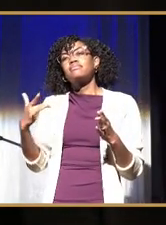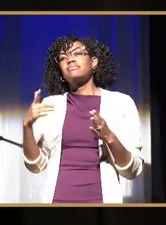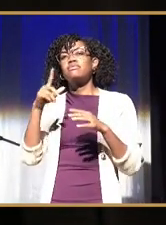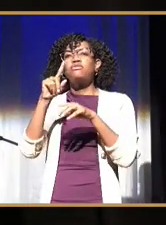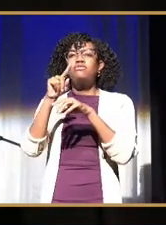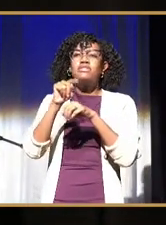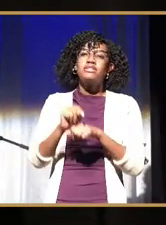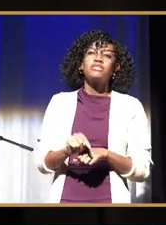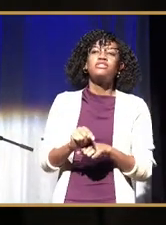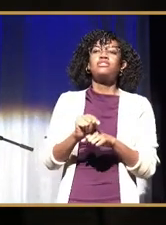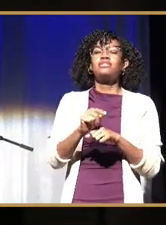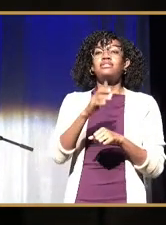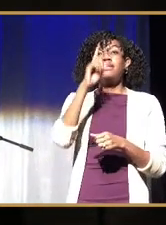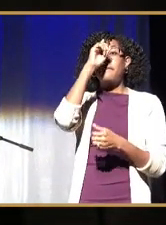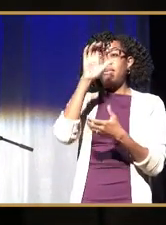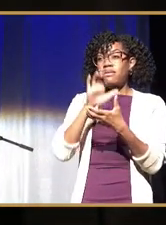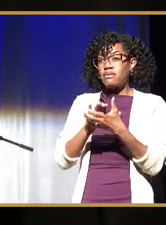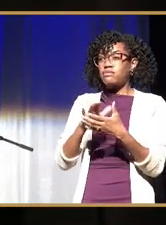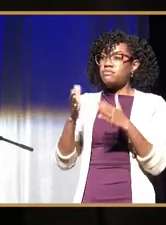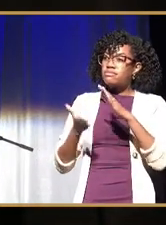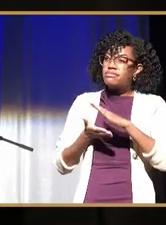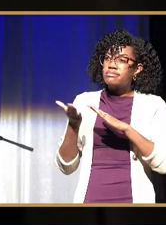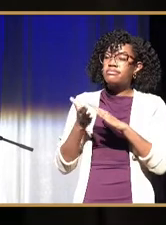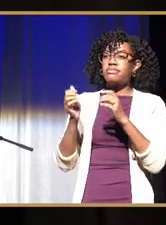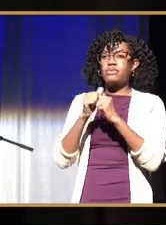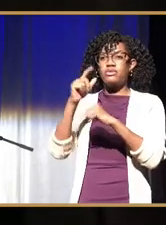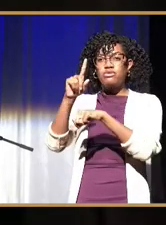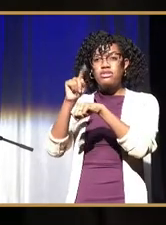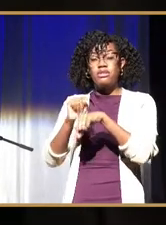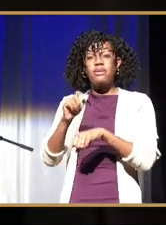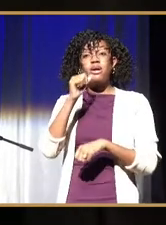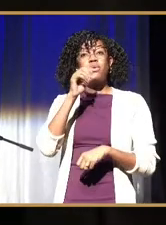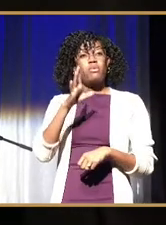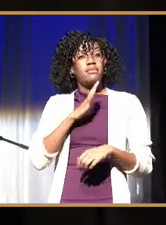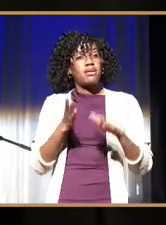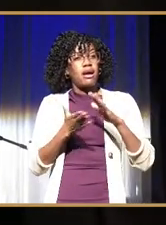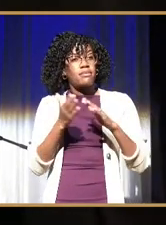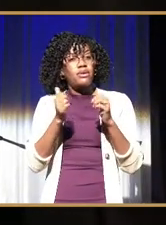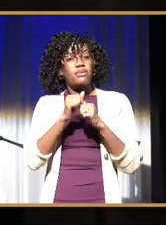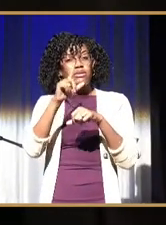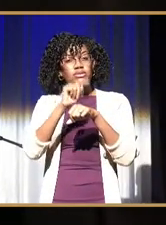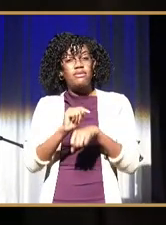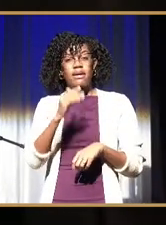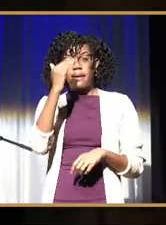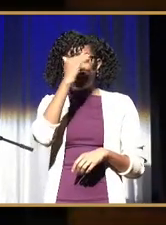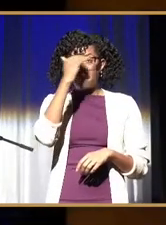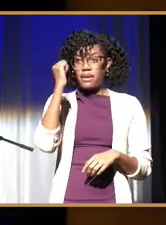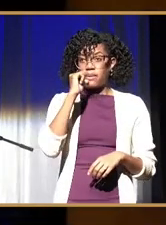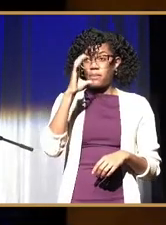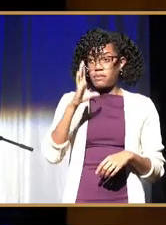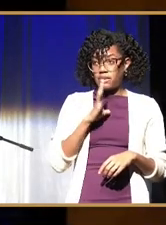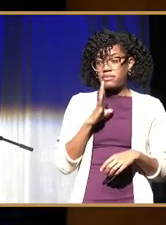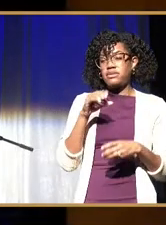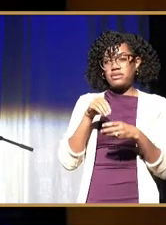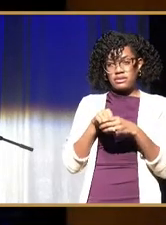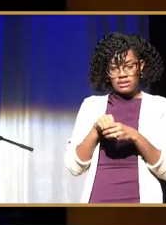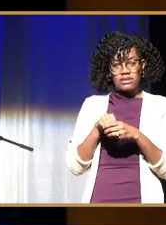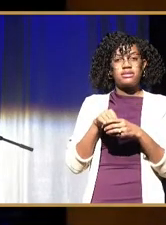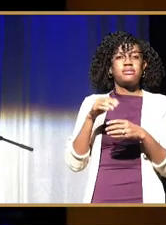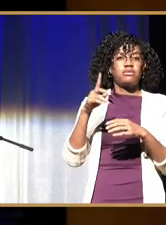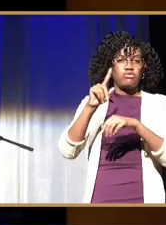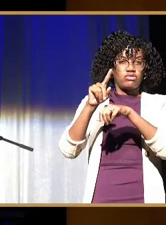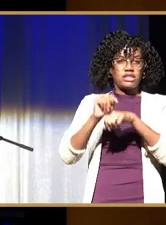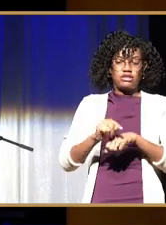and believers operate in a tradition, and women operate in a tradition, and Black women operate in a